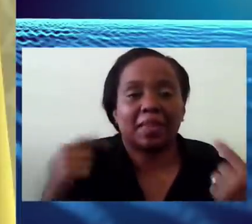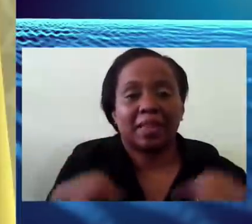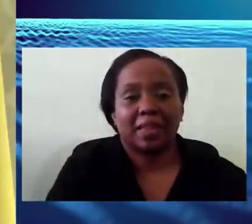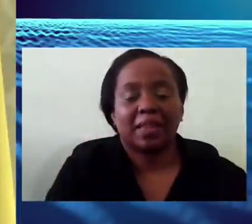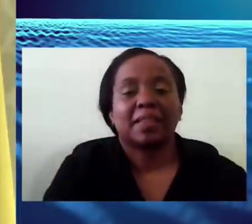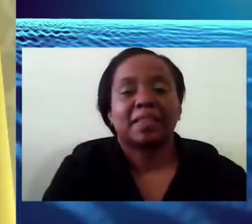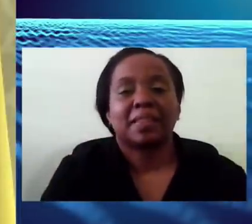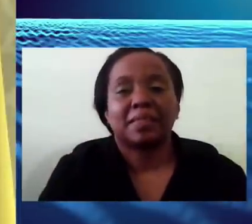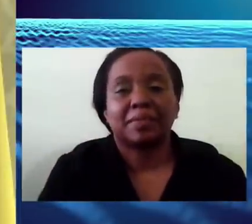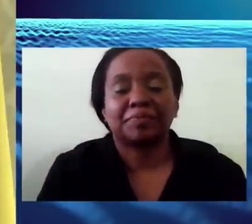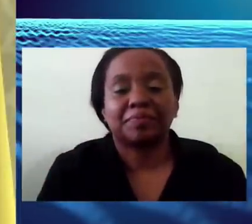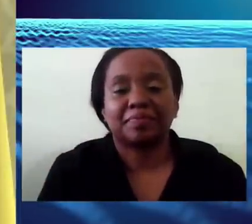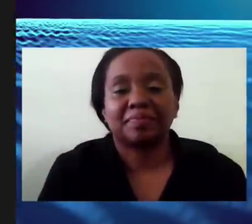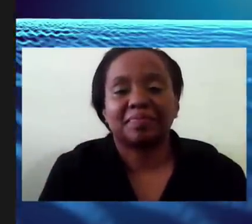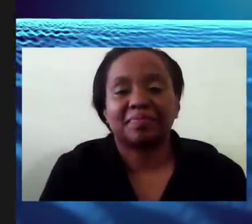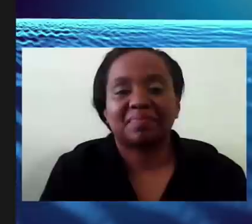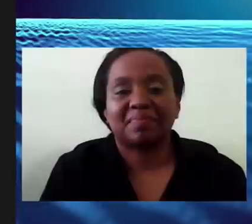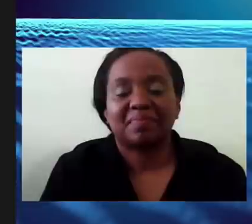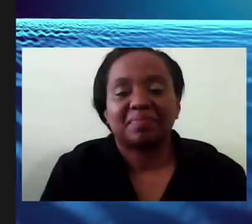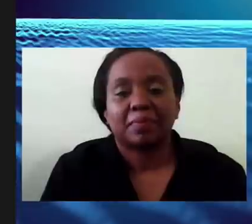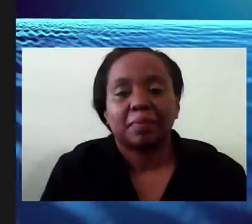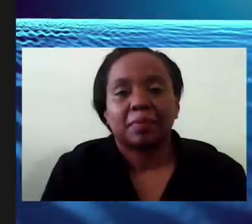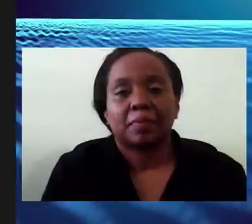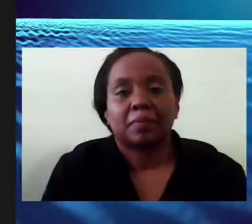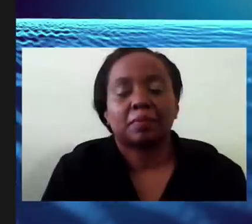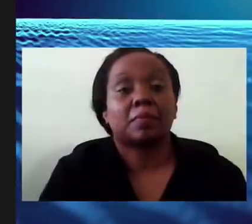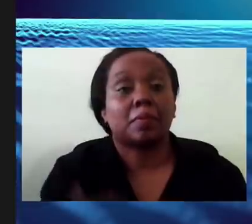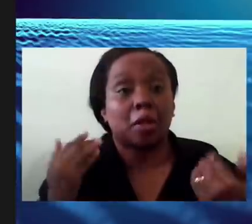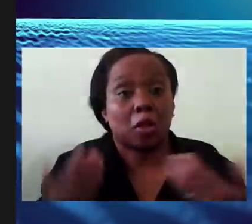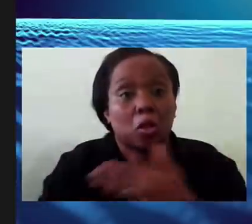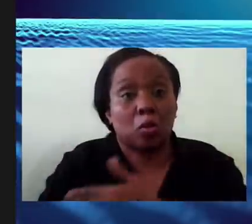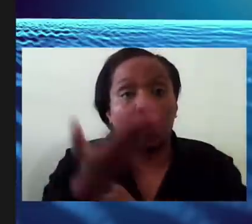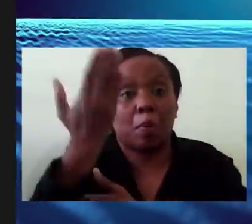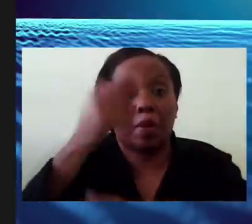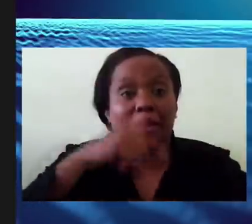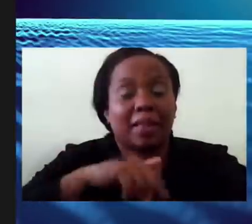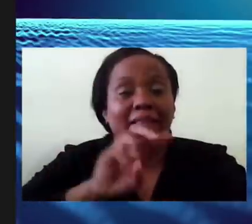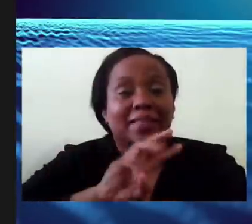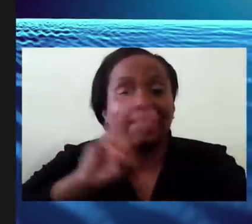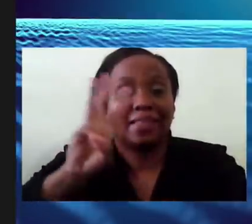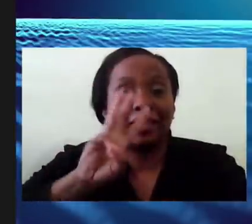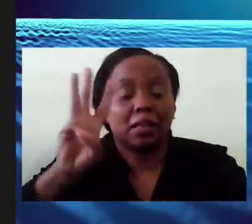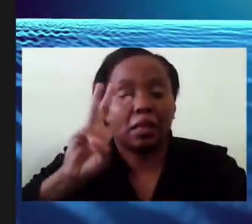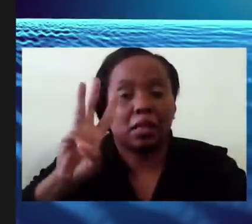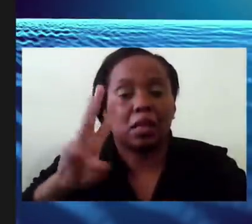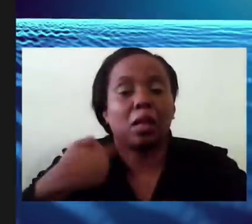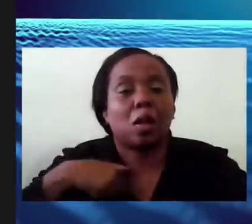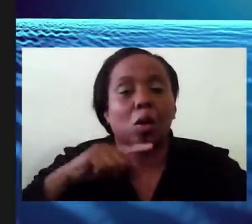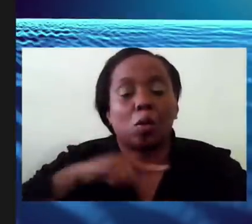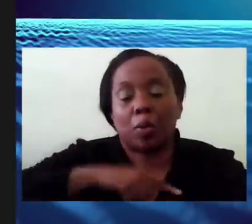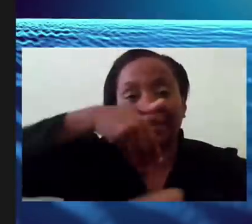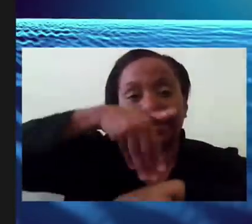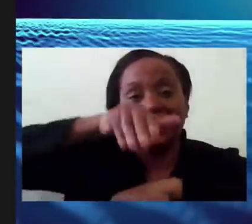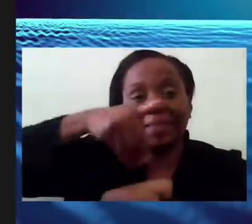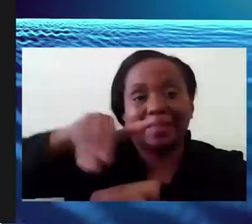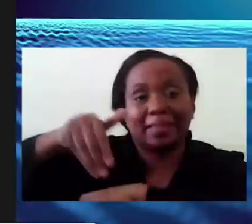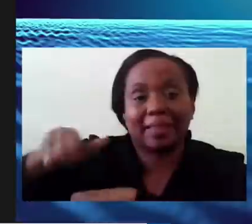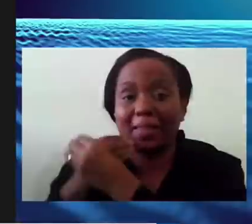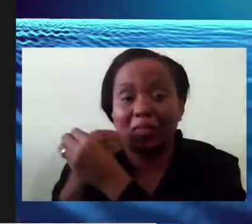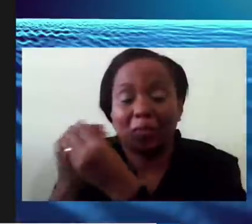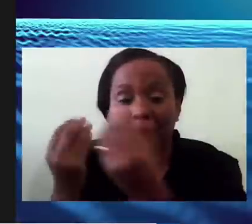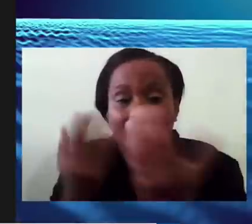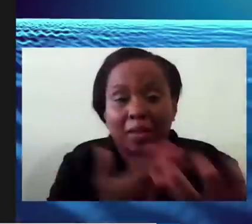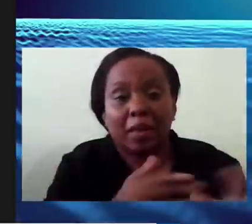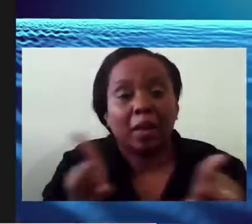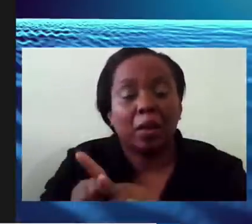the morning 6 o'clock advisory that was sent out to all various stakeholders, including the Prime Minister